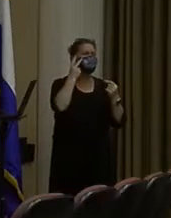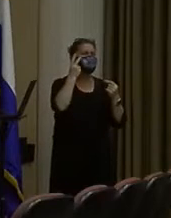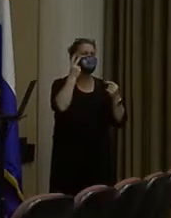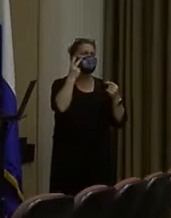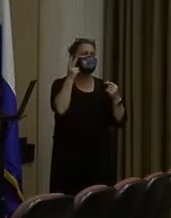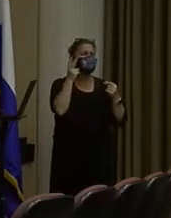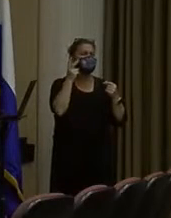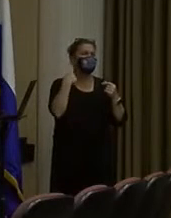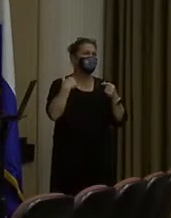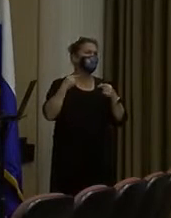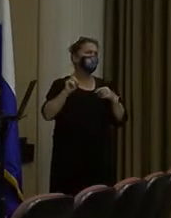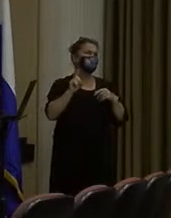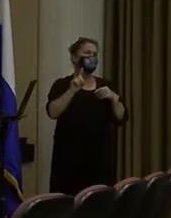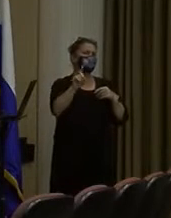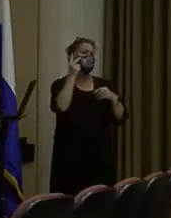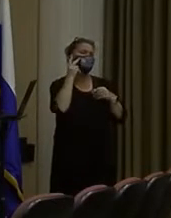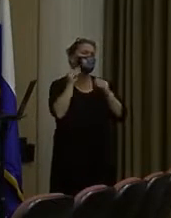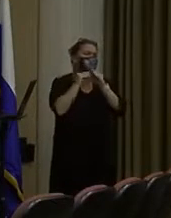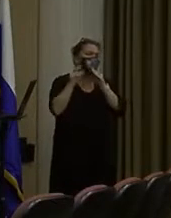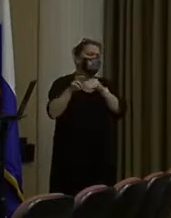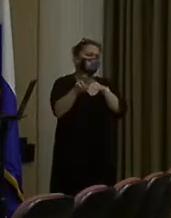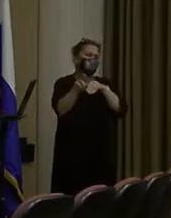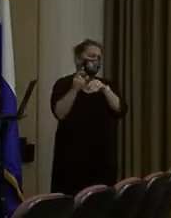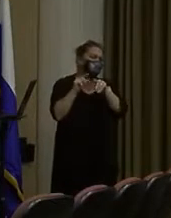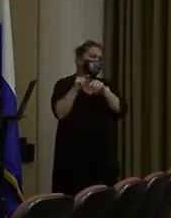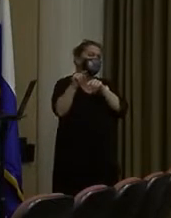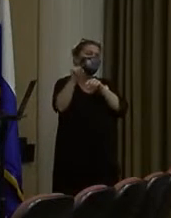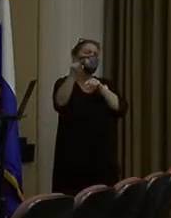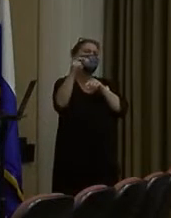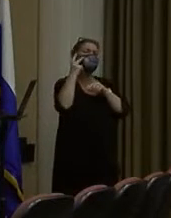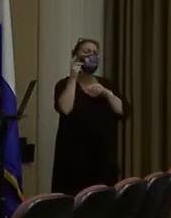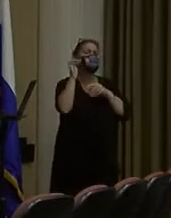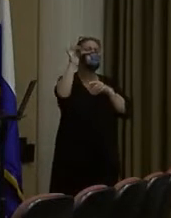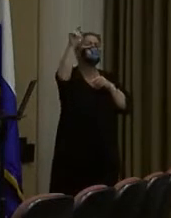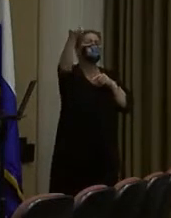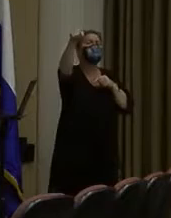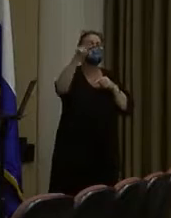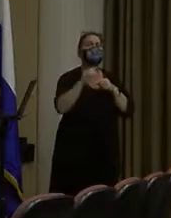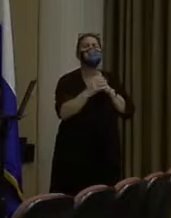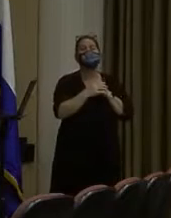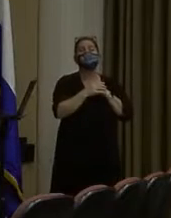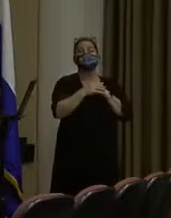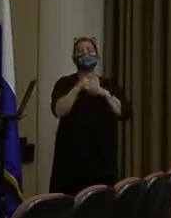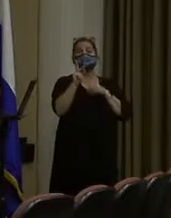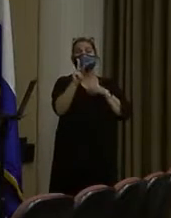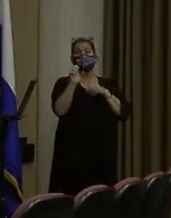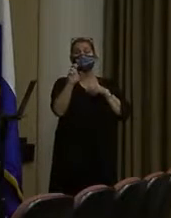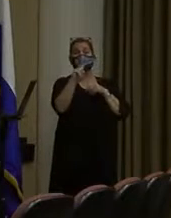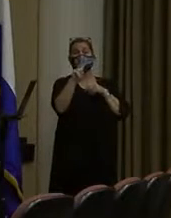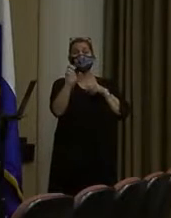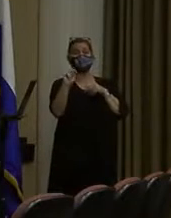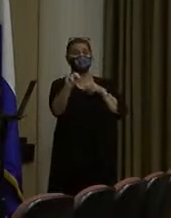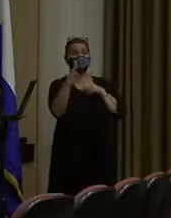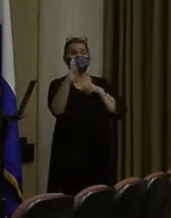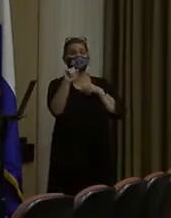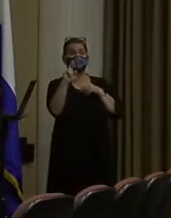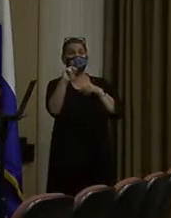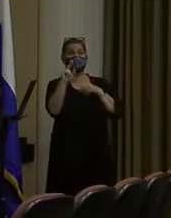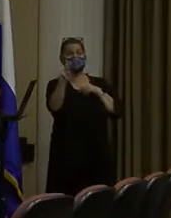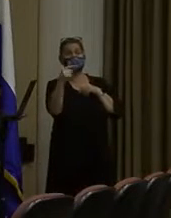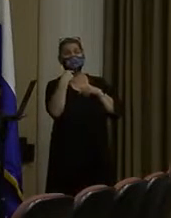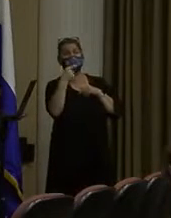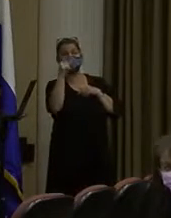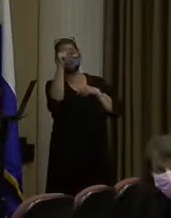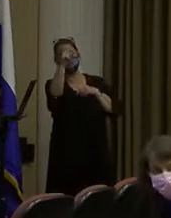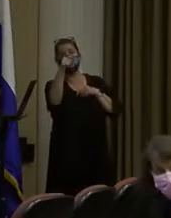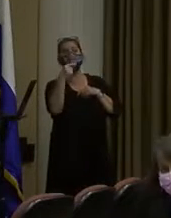take us a little further upstream." We say, "Marjorie, that's a really good idea." And Kevin Bunk, where's Kevin? All right,